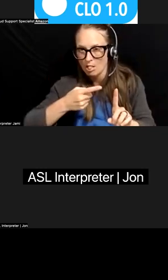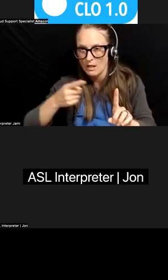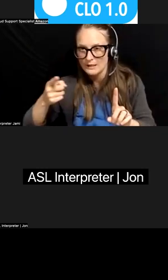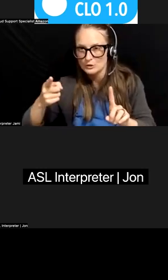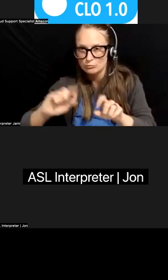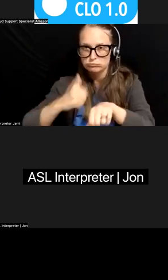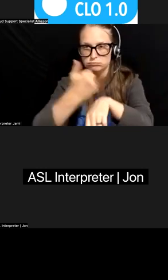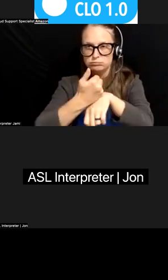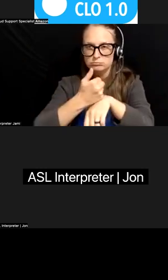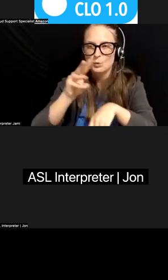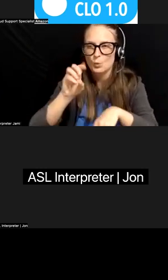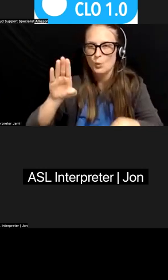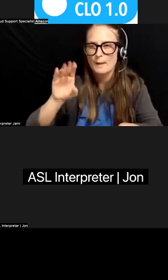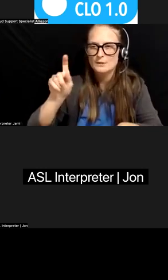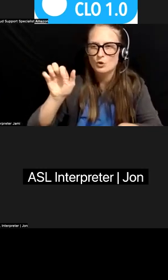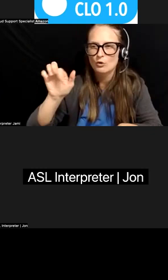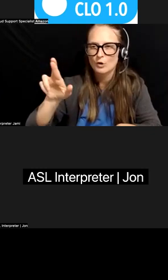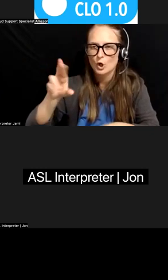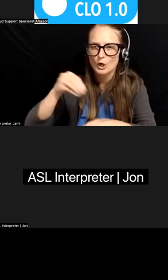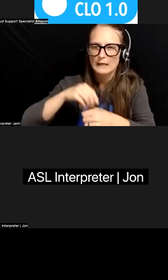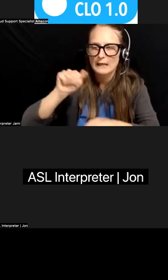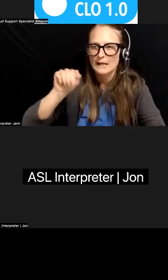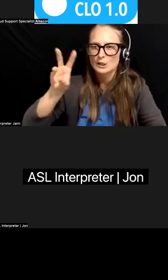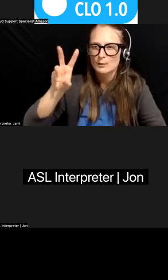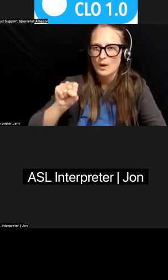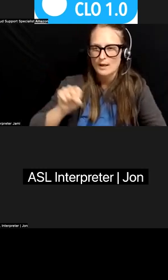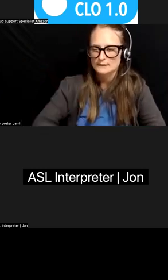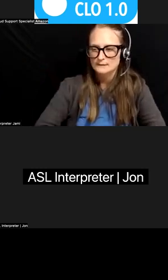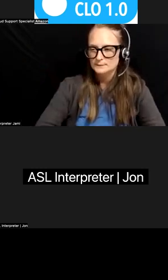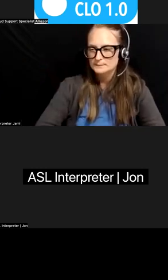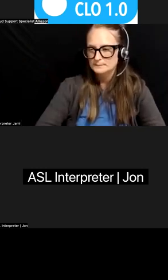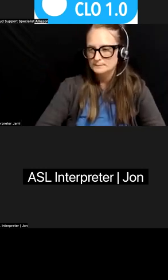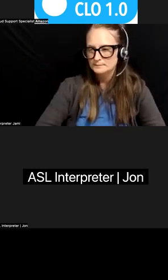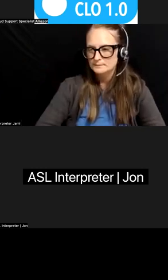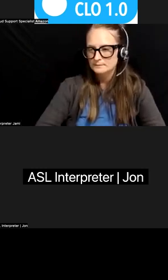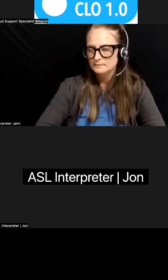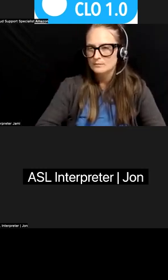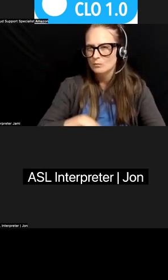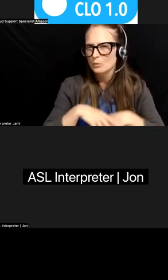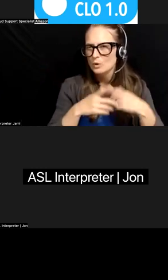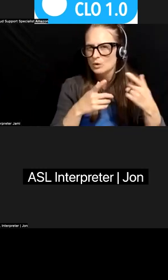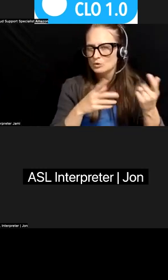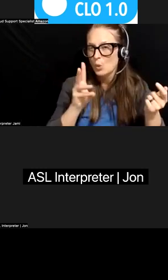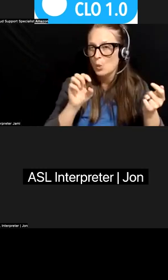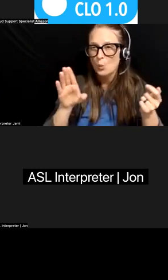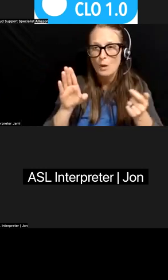server in AWS. And what should we do on the web server? I'm going to host a